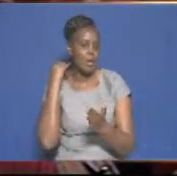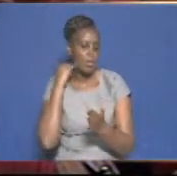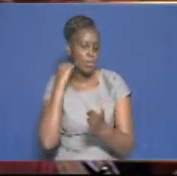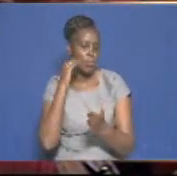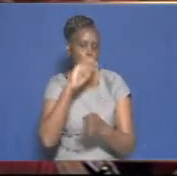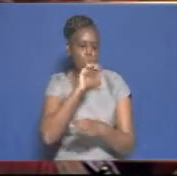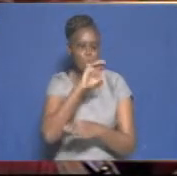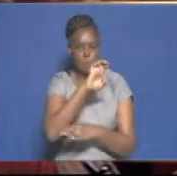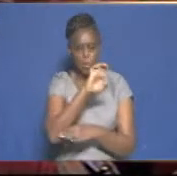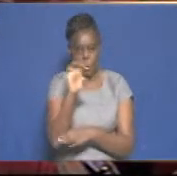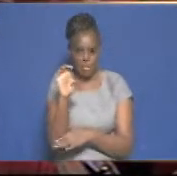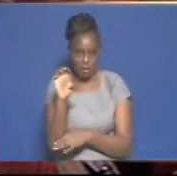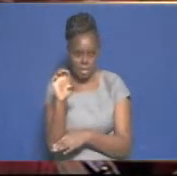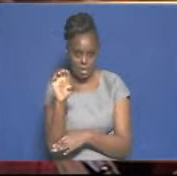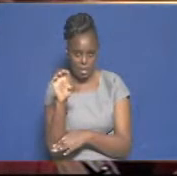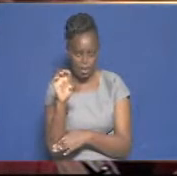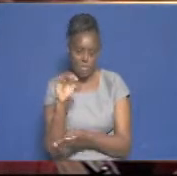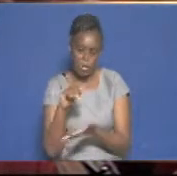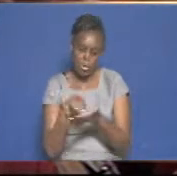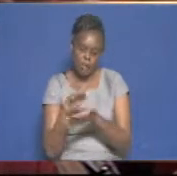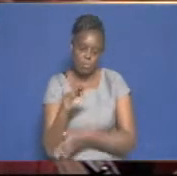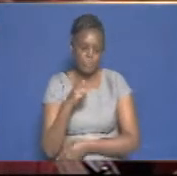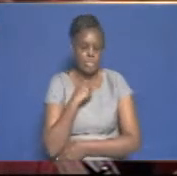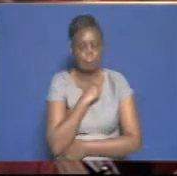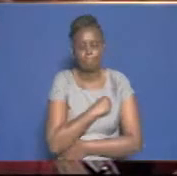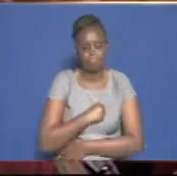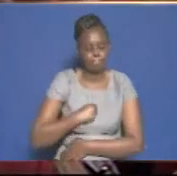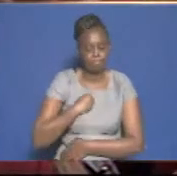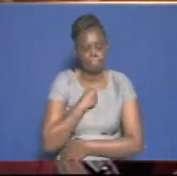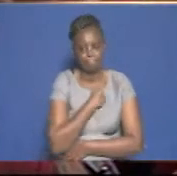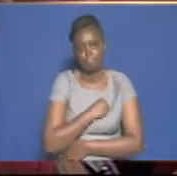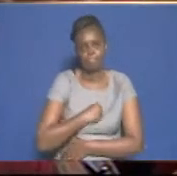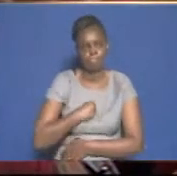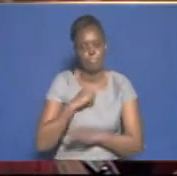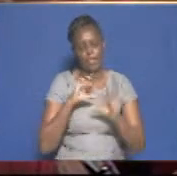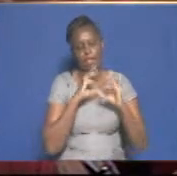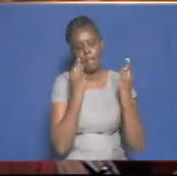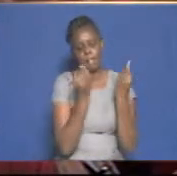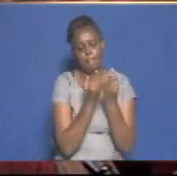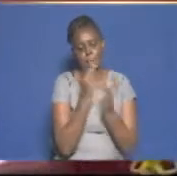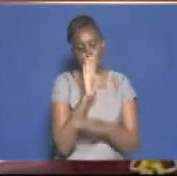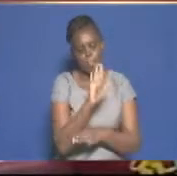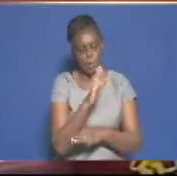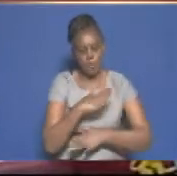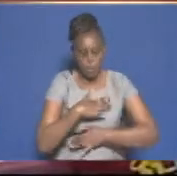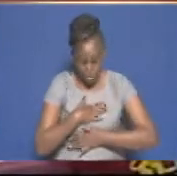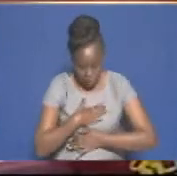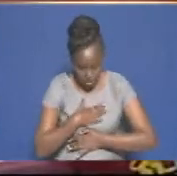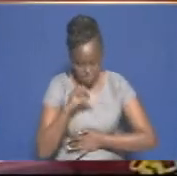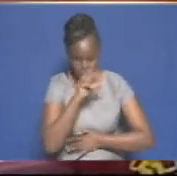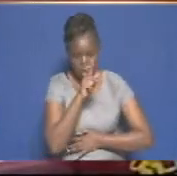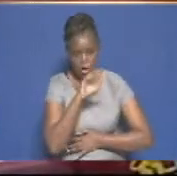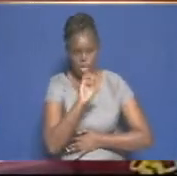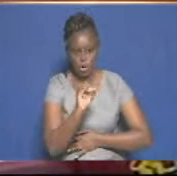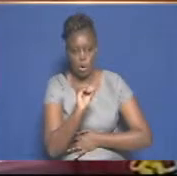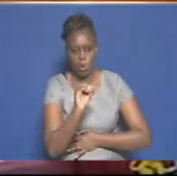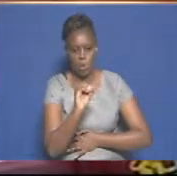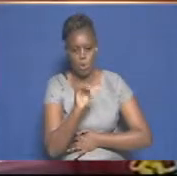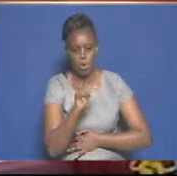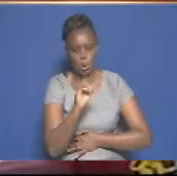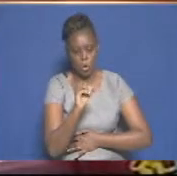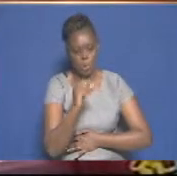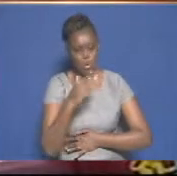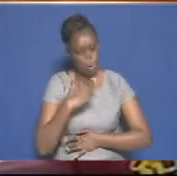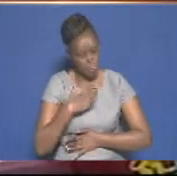constituency, kuleta rambirambi kwa familia na jamaa za ndugu yangu, Jacob Midio, ambaye tulijuana